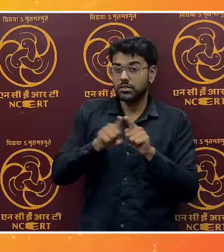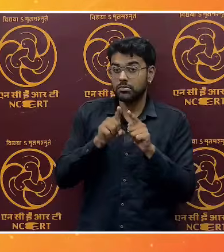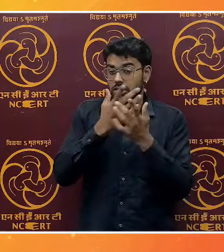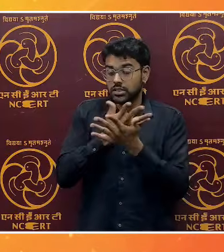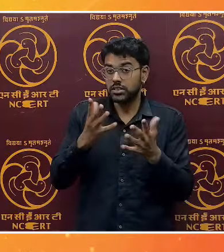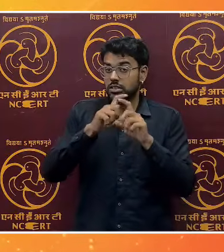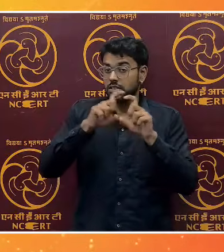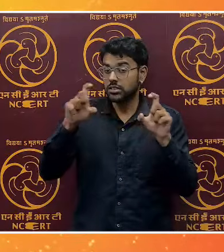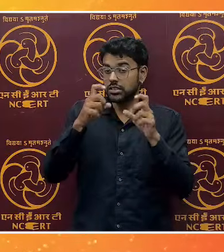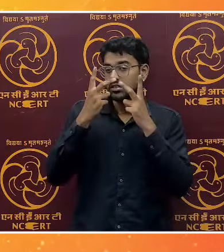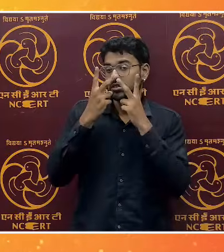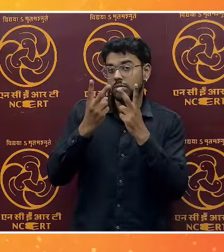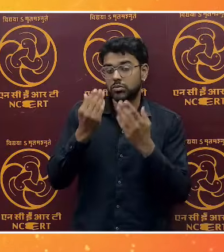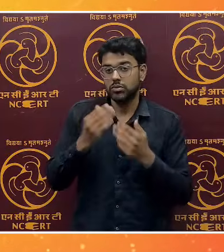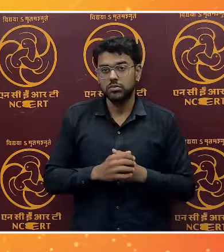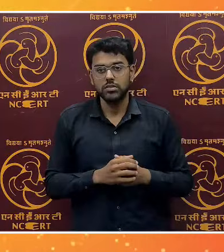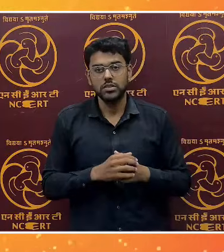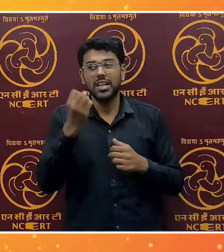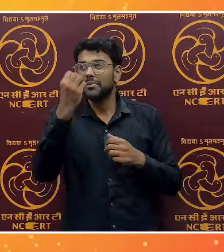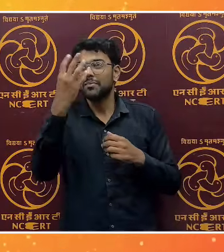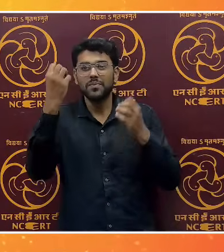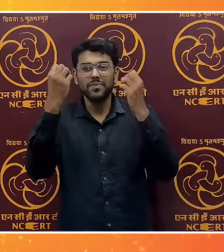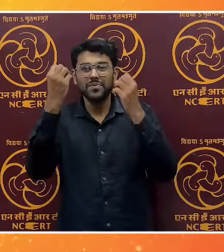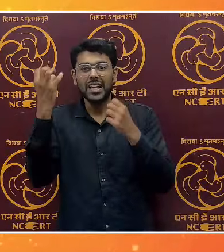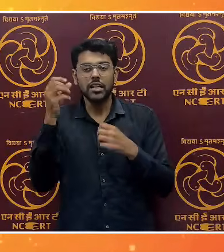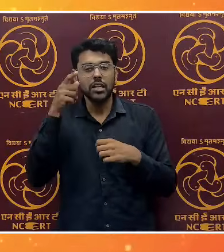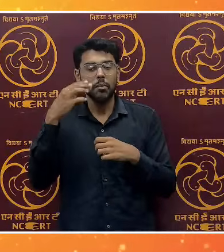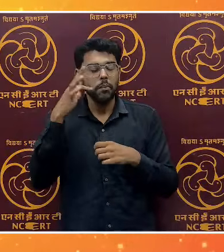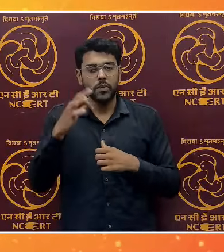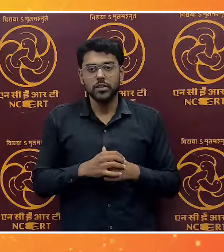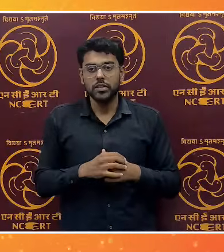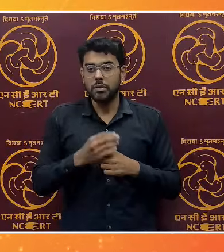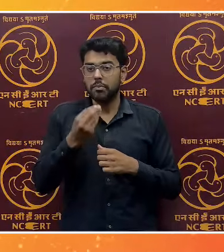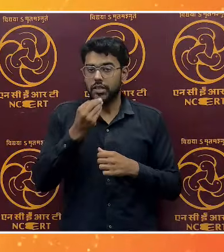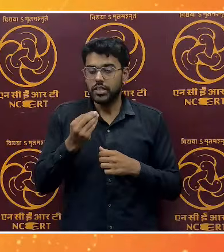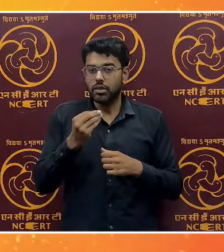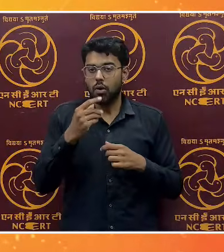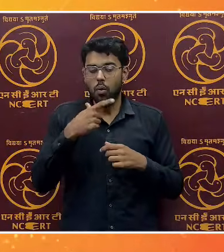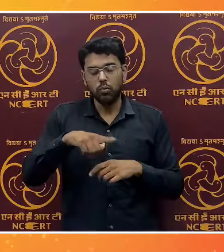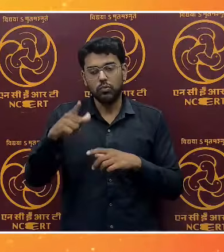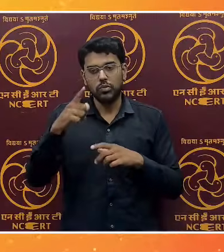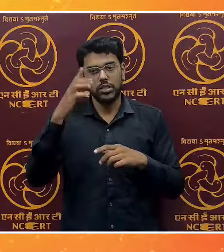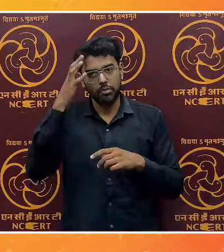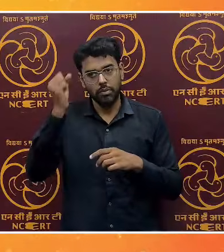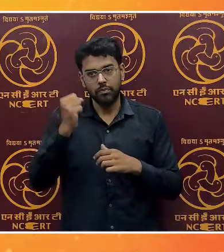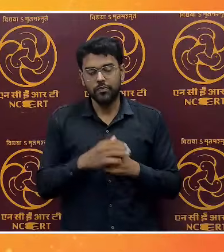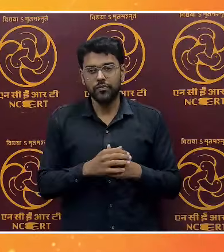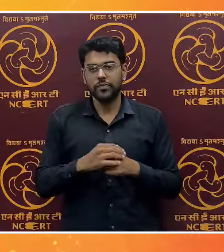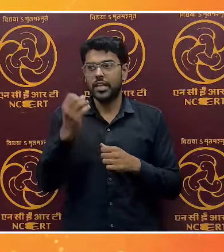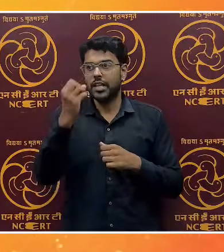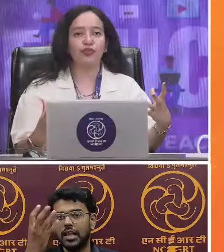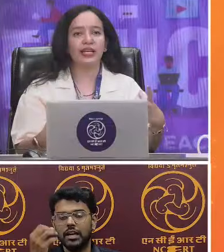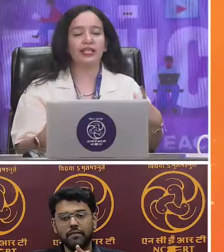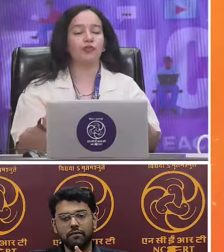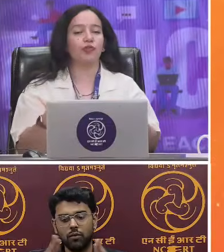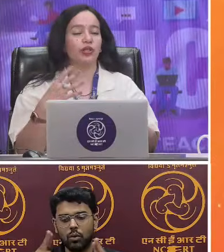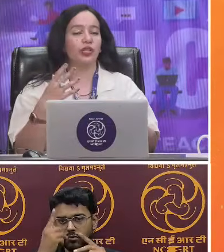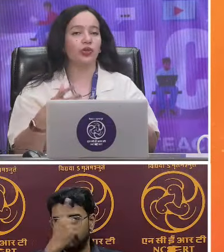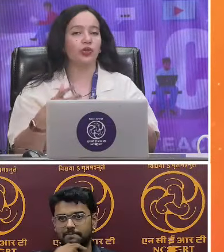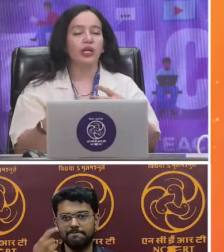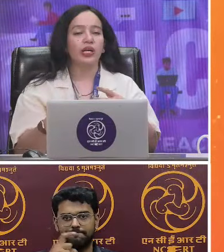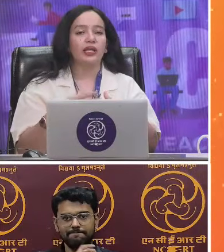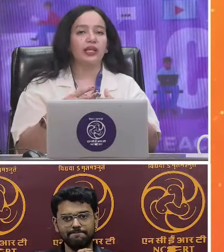right? Yes. So the lighting plays a very important role. Always take care that the light is evenly spread on your face. It